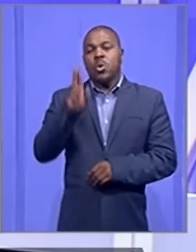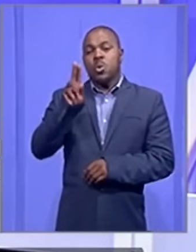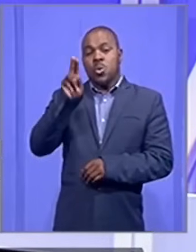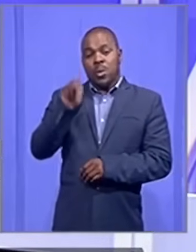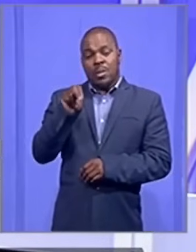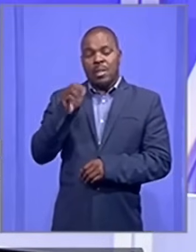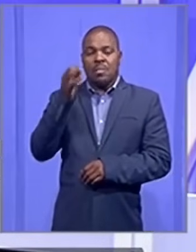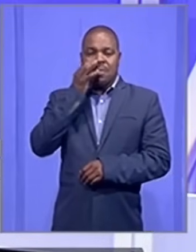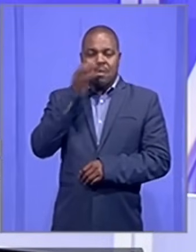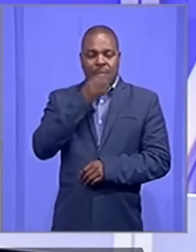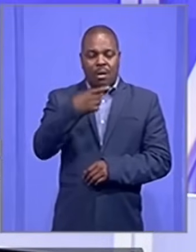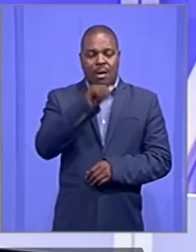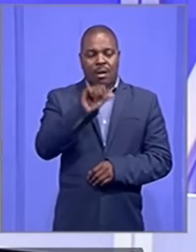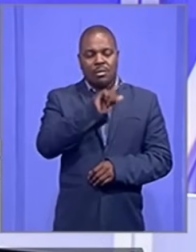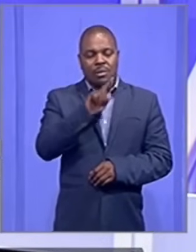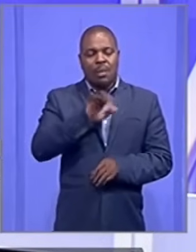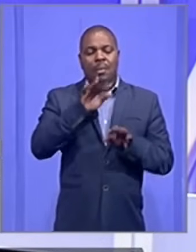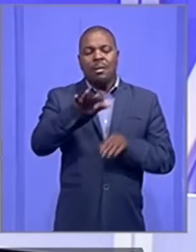Gaza ba ka godimo ga